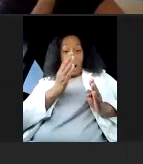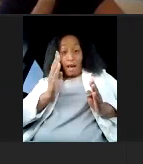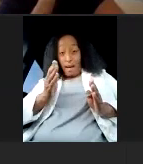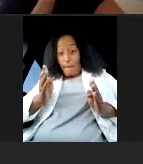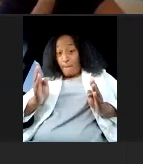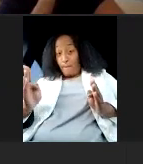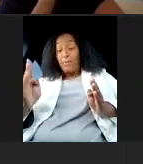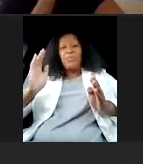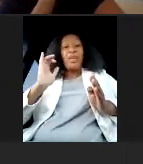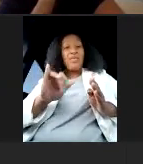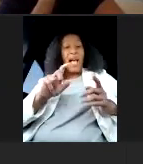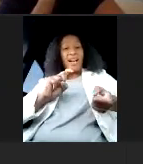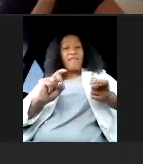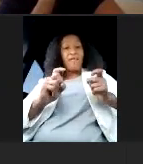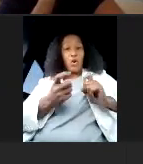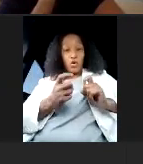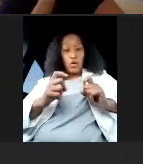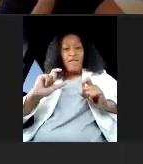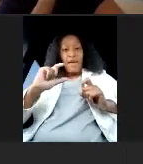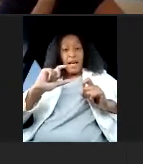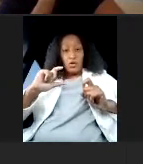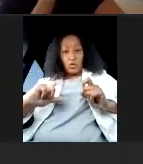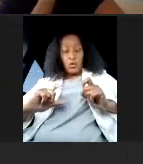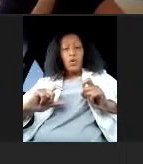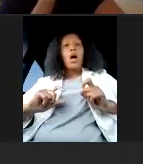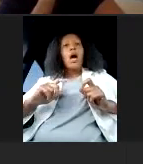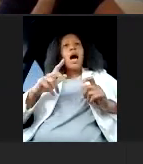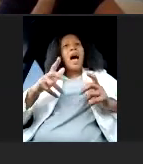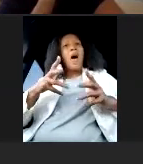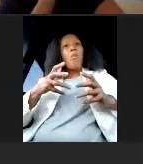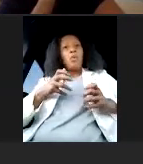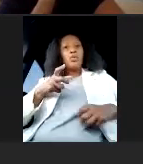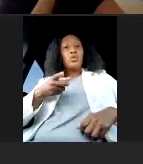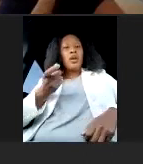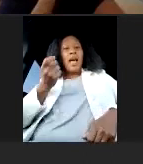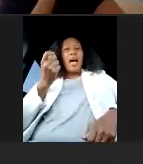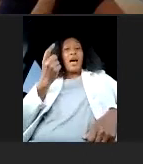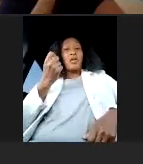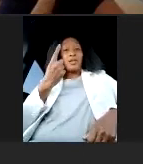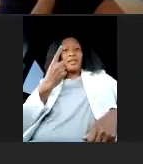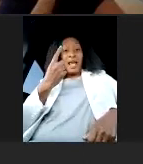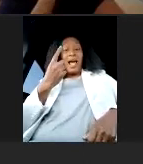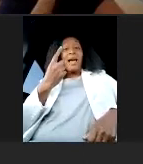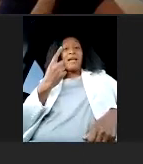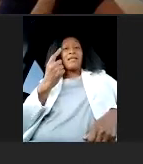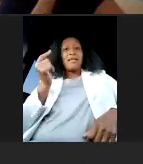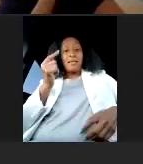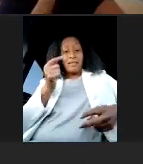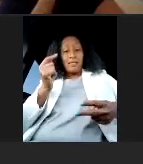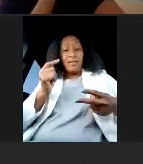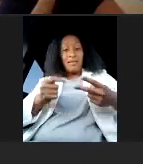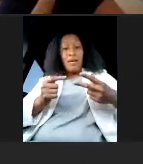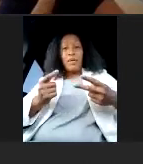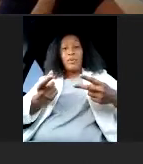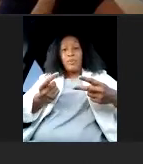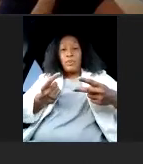purposes, so that we can just get our, get a basic understanding of converting, we always line up our conversion factor so that